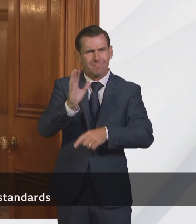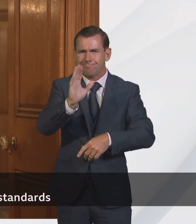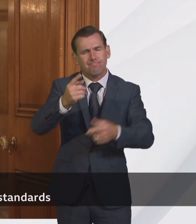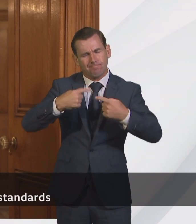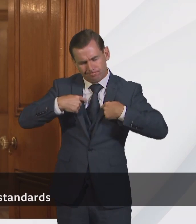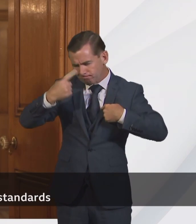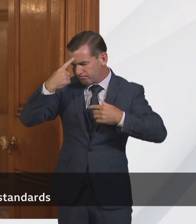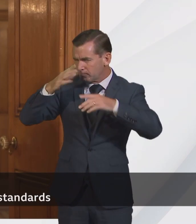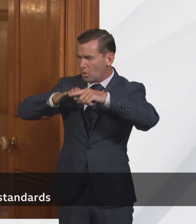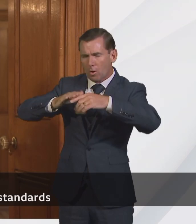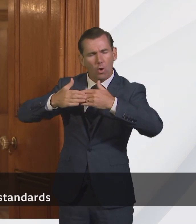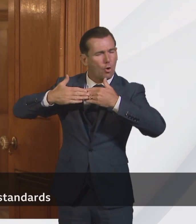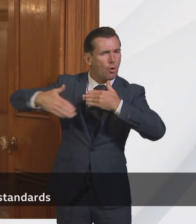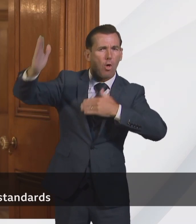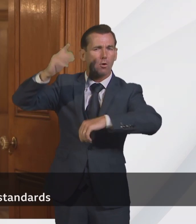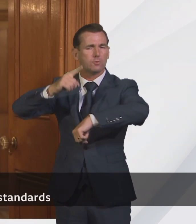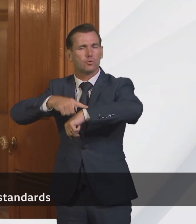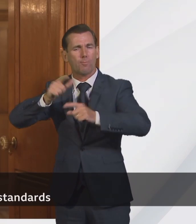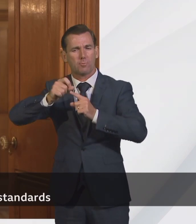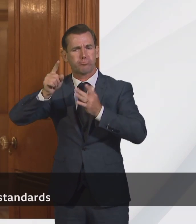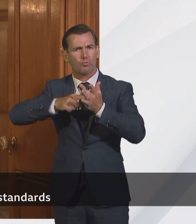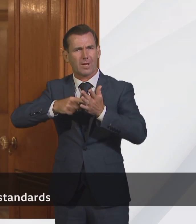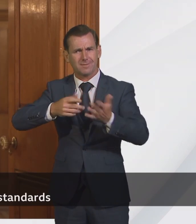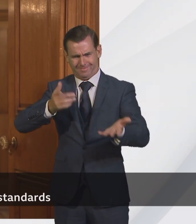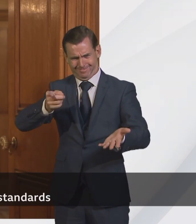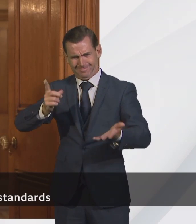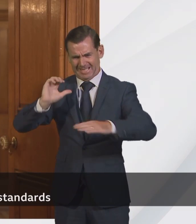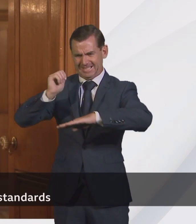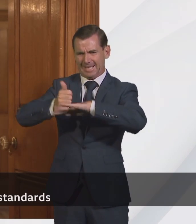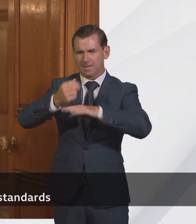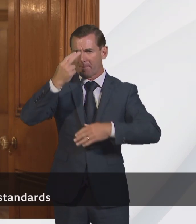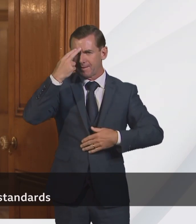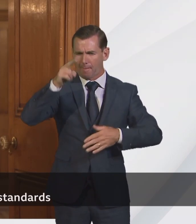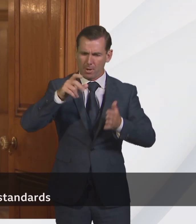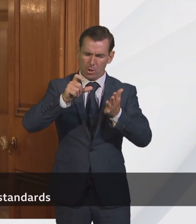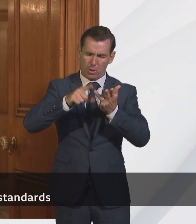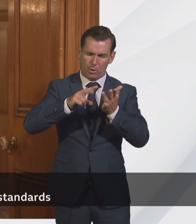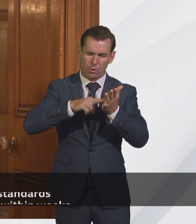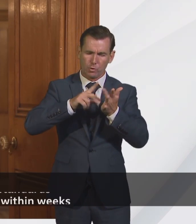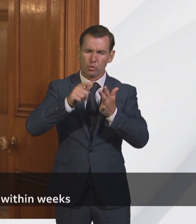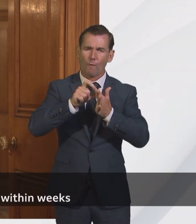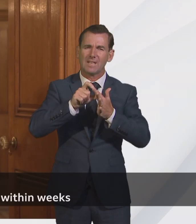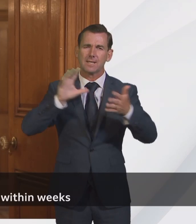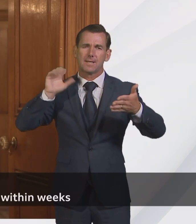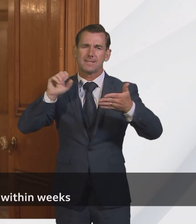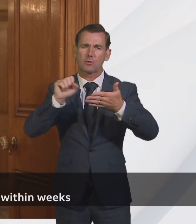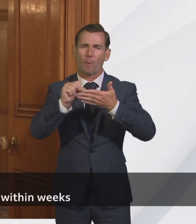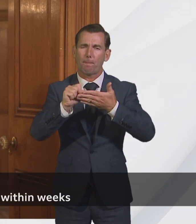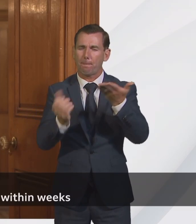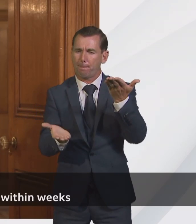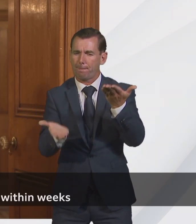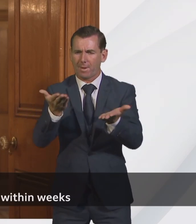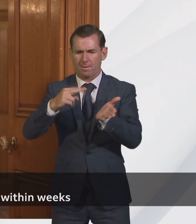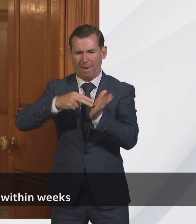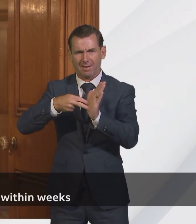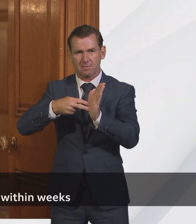long-term project. And that's why we've launched the COVID catch-up plan to help children, not just over the next